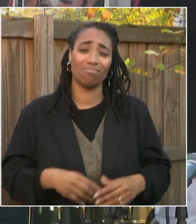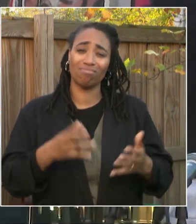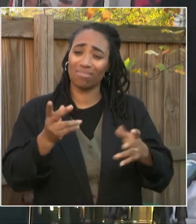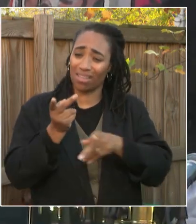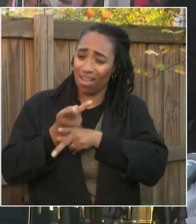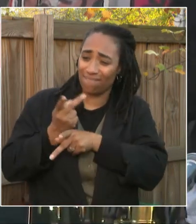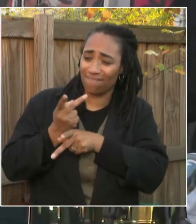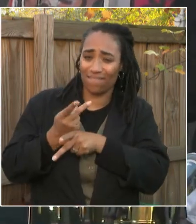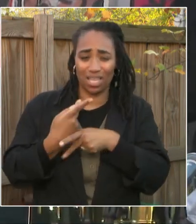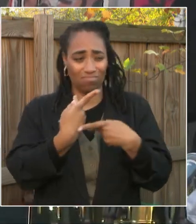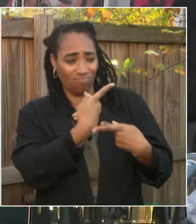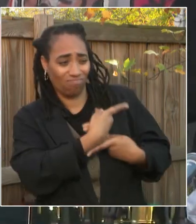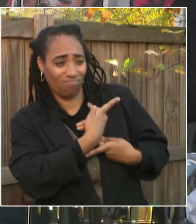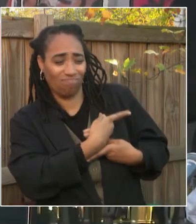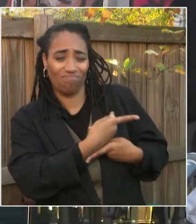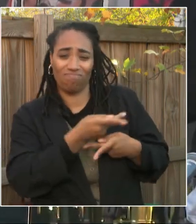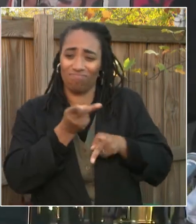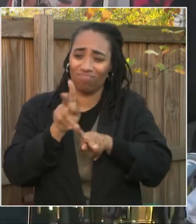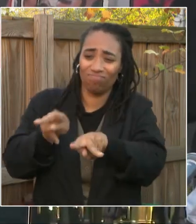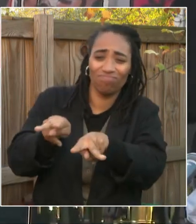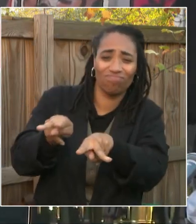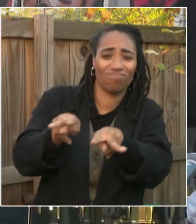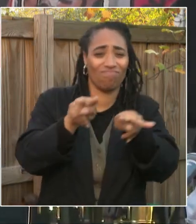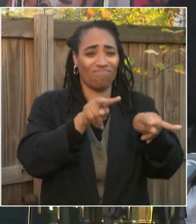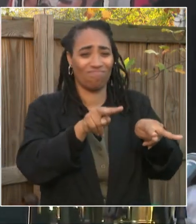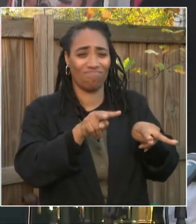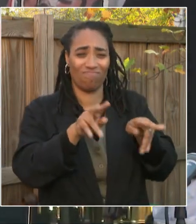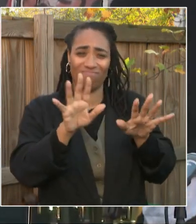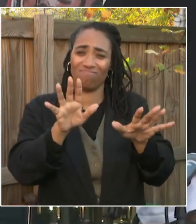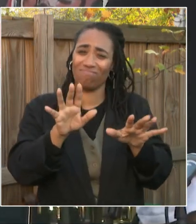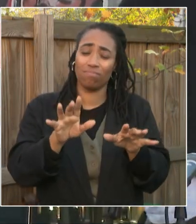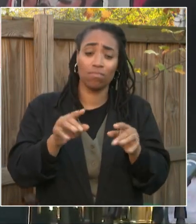what we doing. And let's stop hurting each other and stop hating.